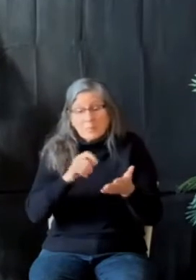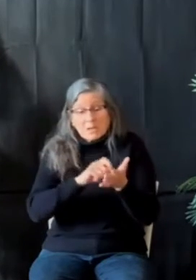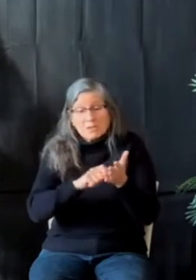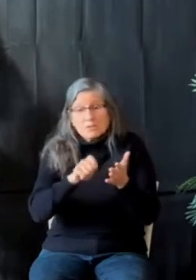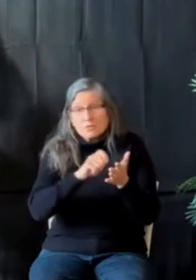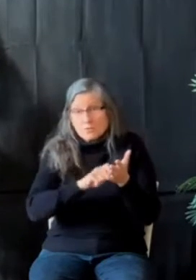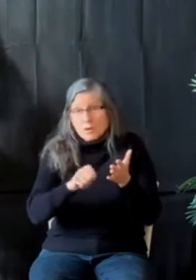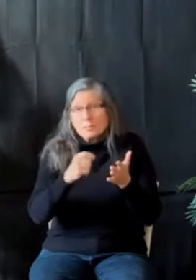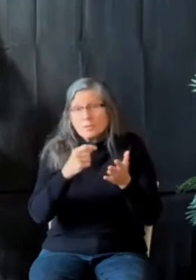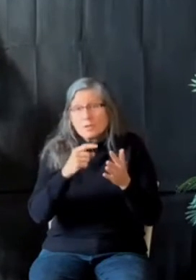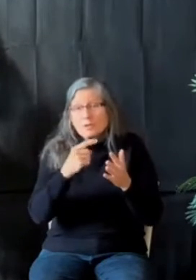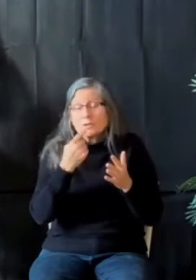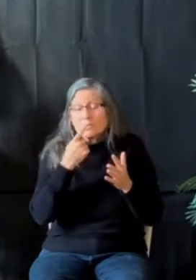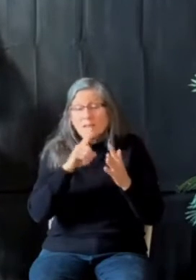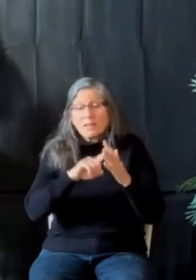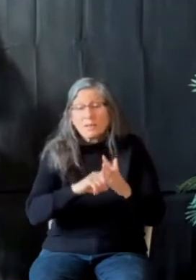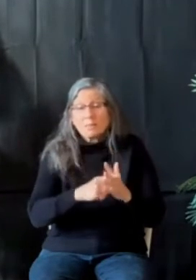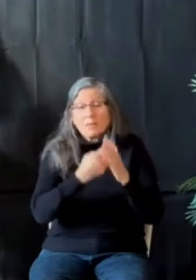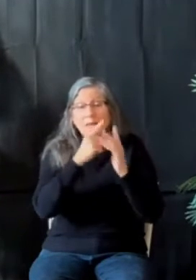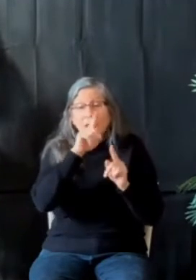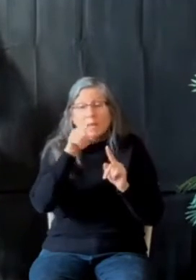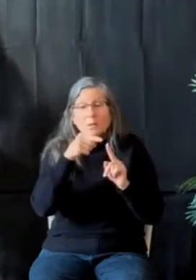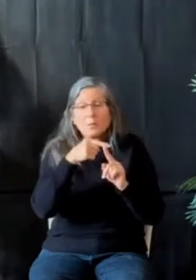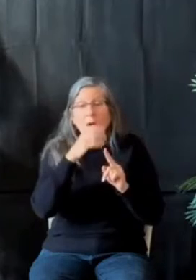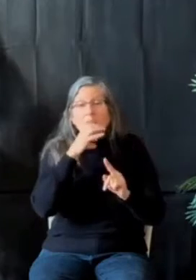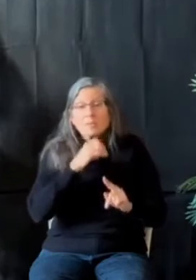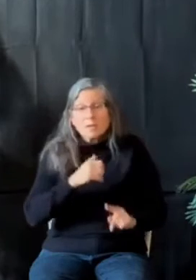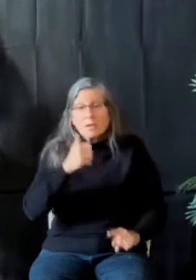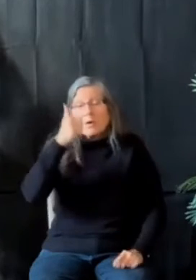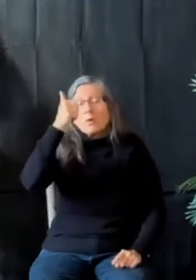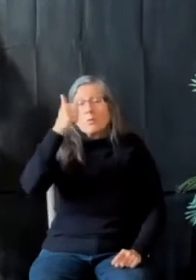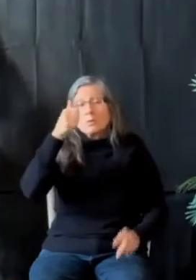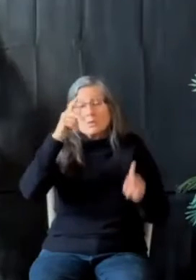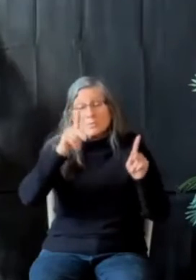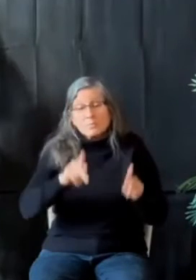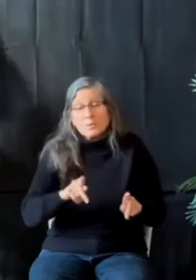began with the oldest person there. Let's talk about you, Fred.